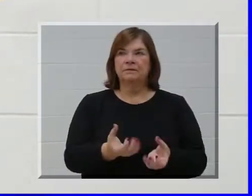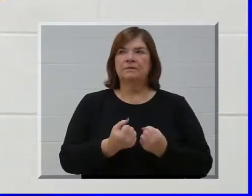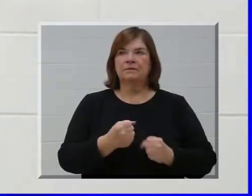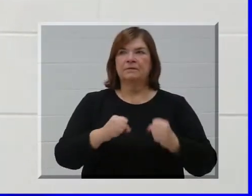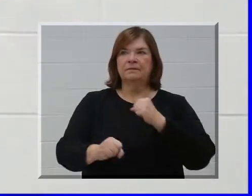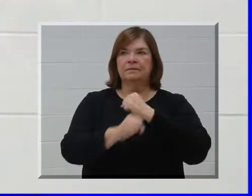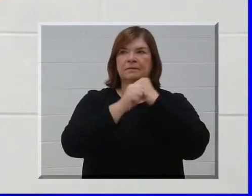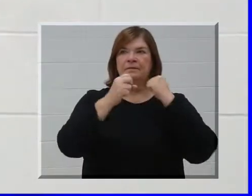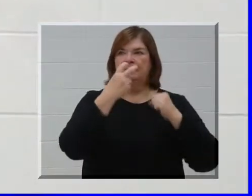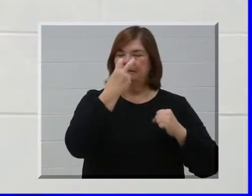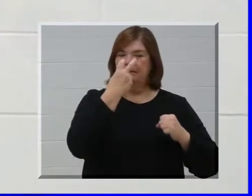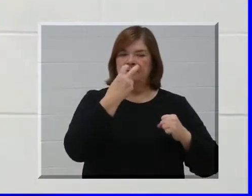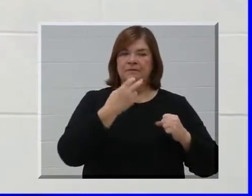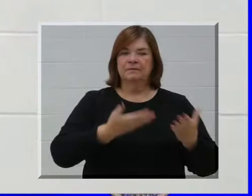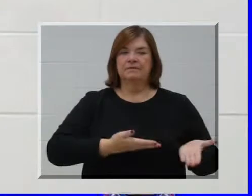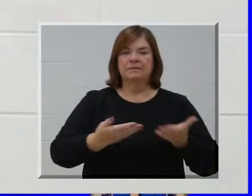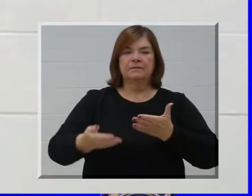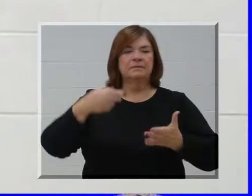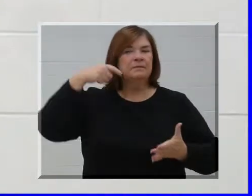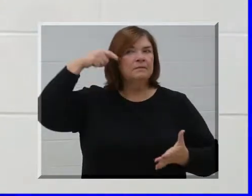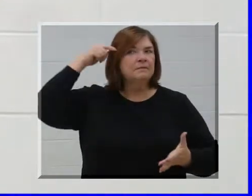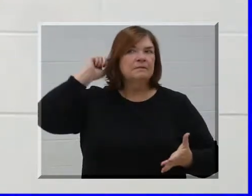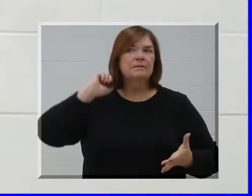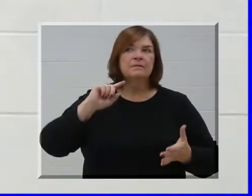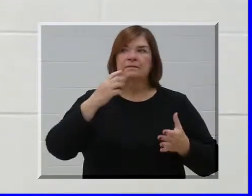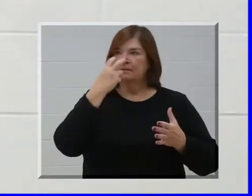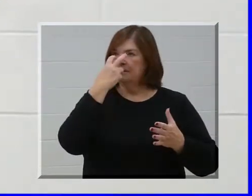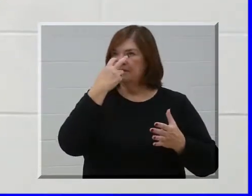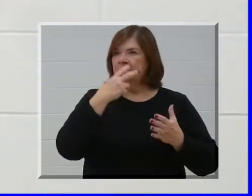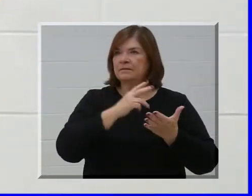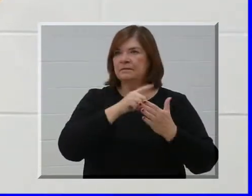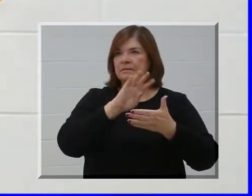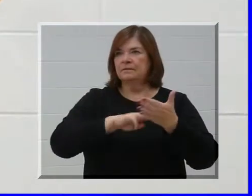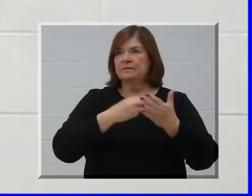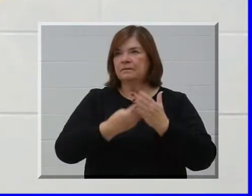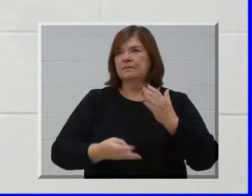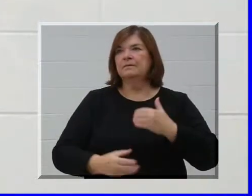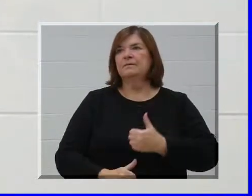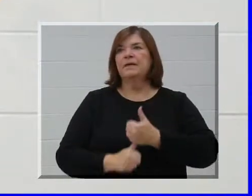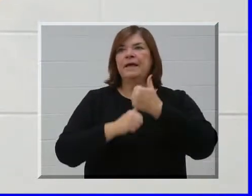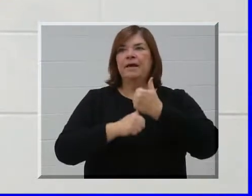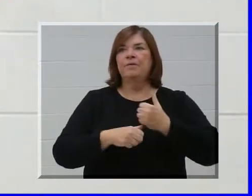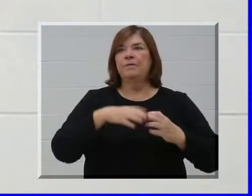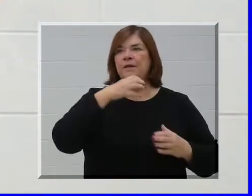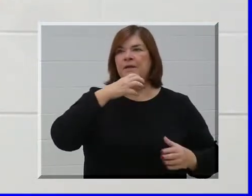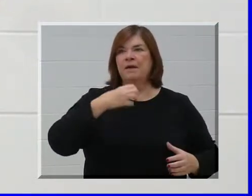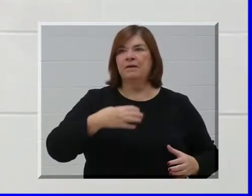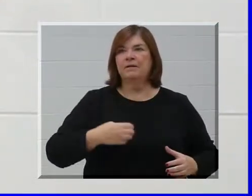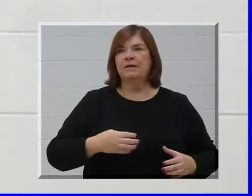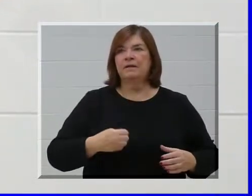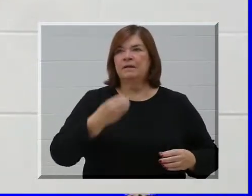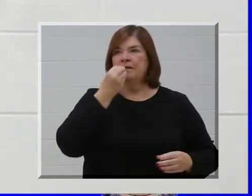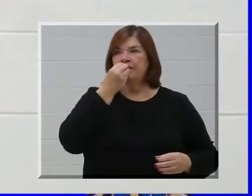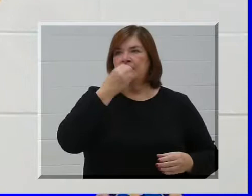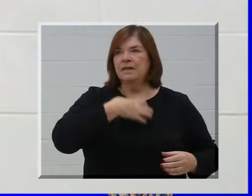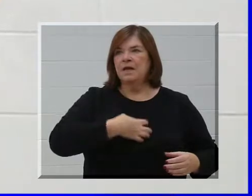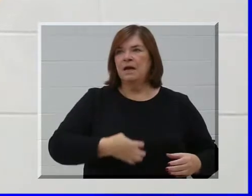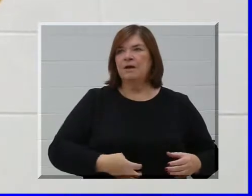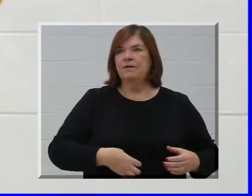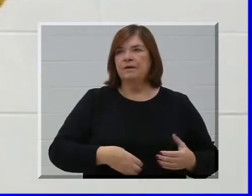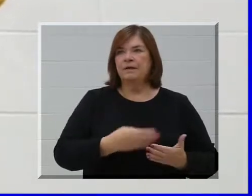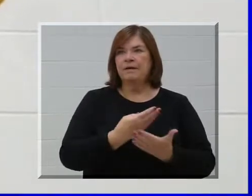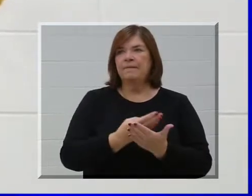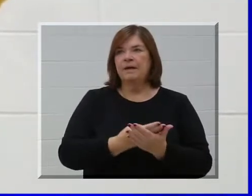provide hearing and vision screenings, help the elderly, feed the hungry, provide hearing aids, give scholarships to kids,